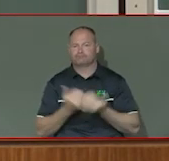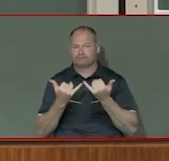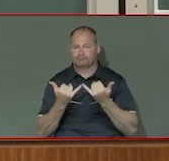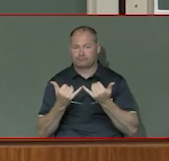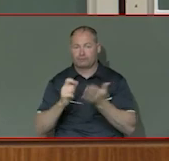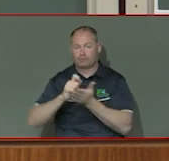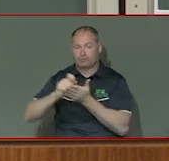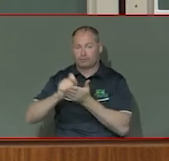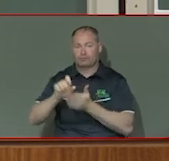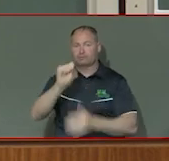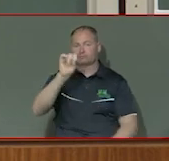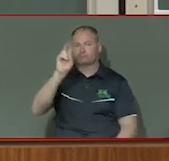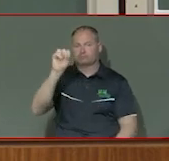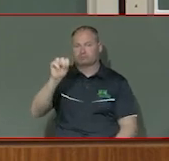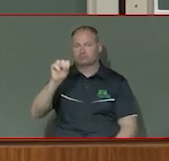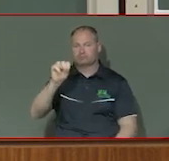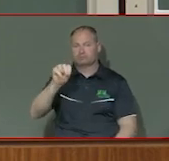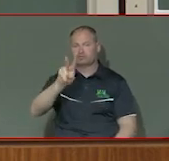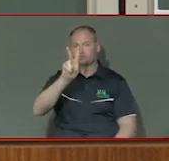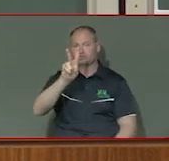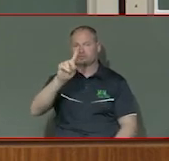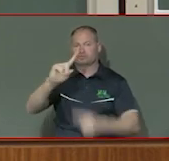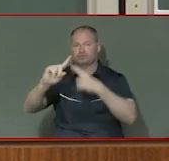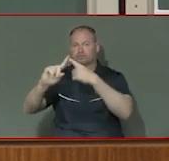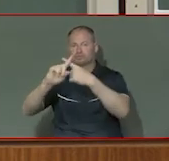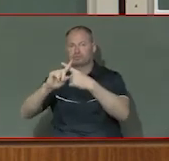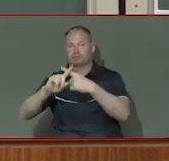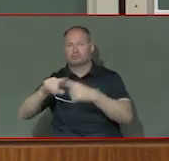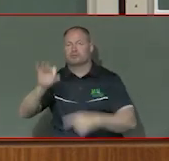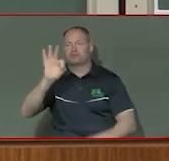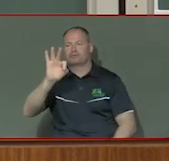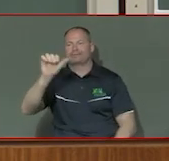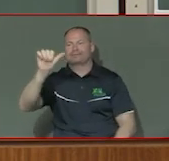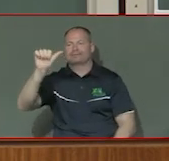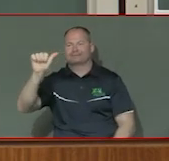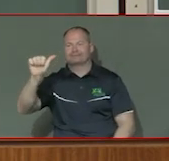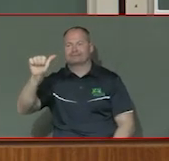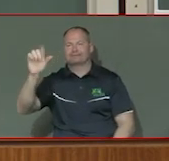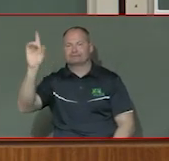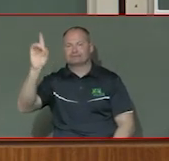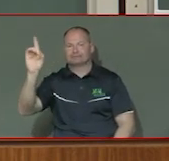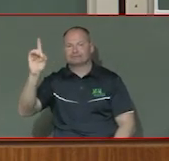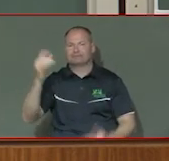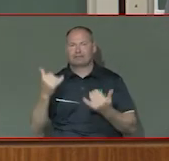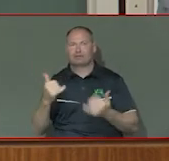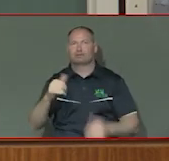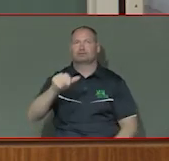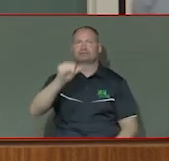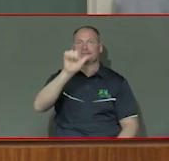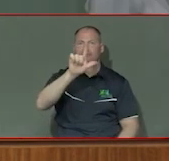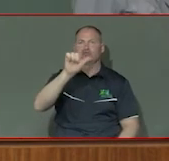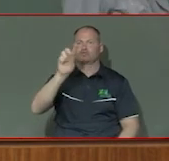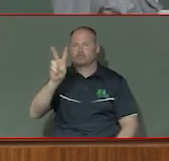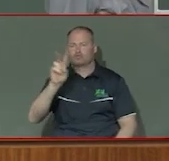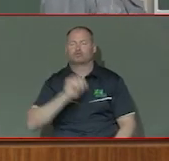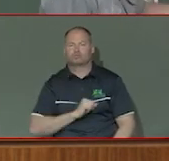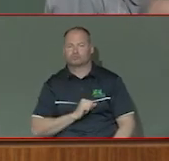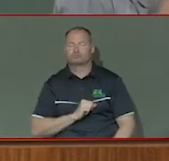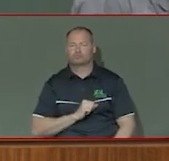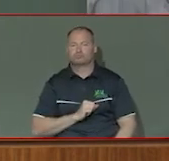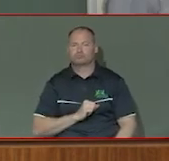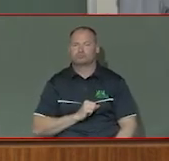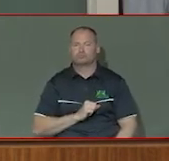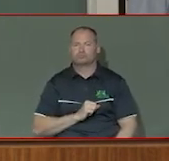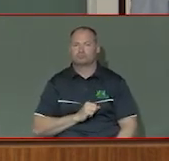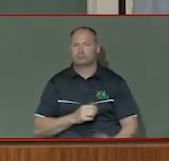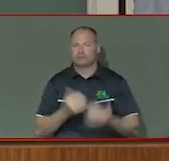sine of 2 times 36 degrees. 2 times 36 is equal to 72, correct? Now